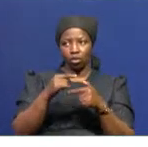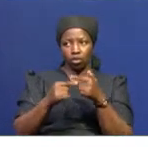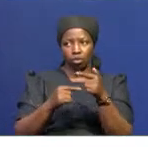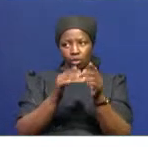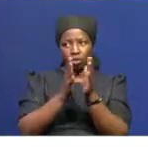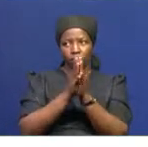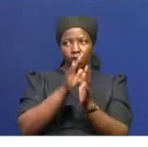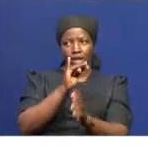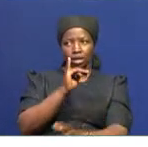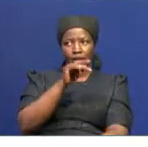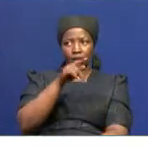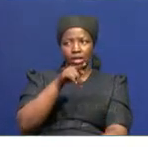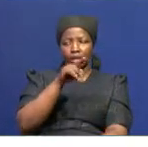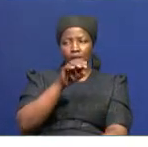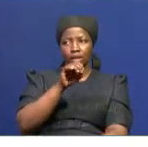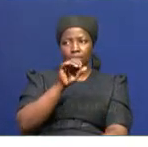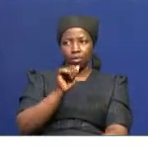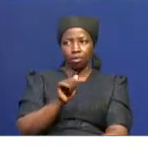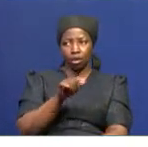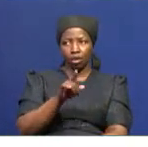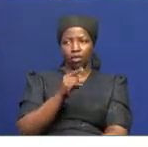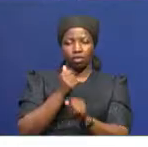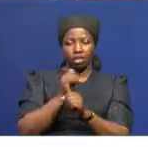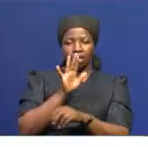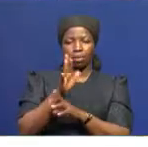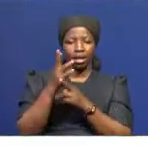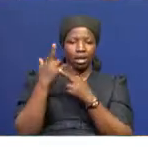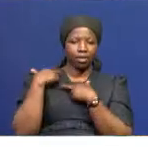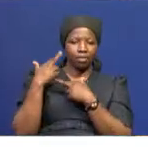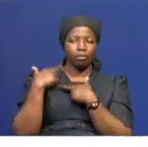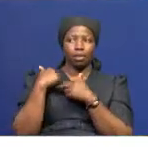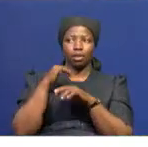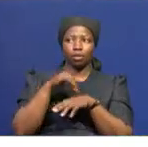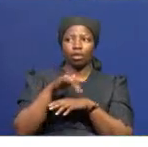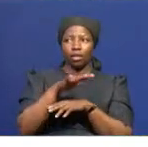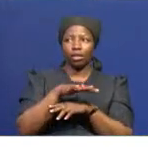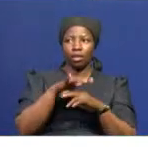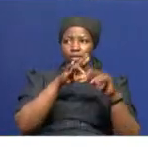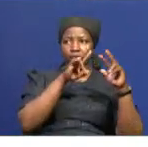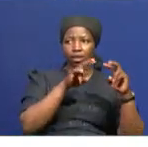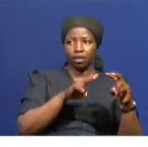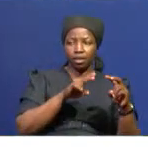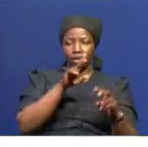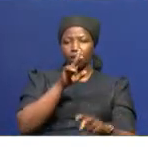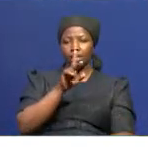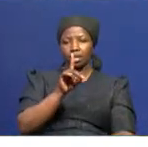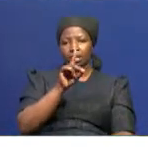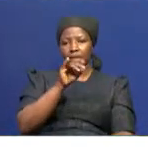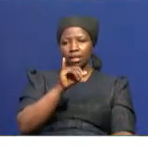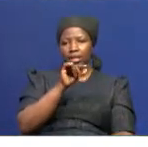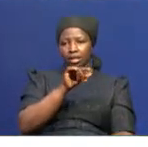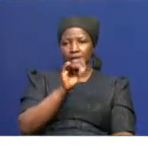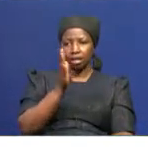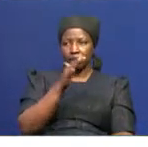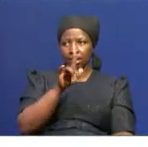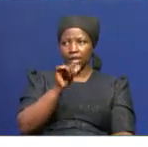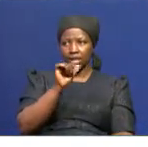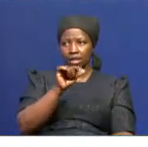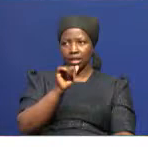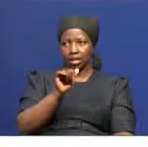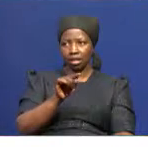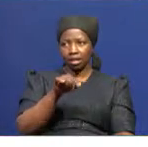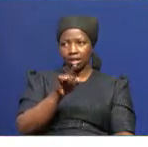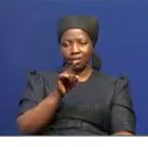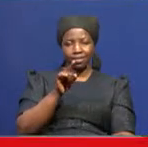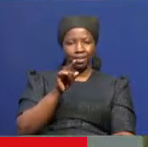IPOA. IPOA is doing its part in terms of investigations. DIG Lagat is a seasoned police officer who